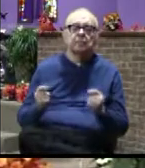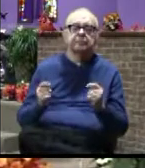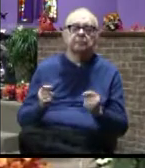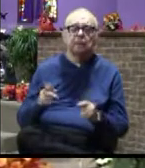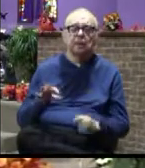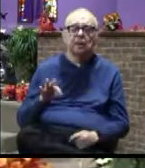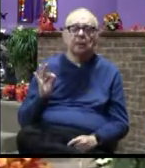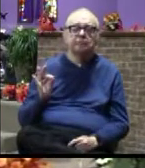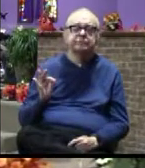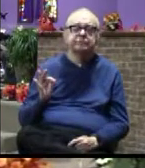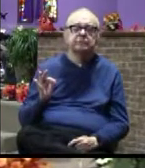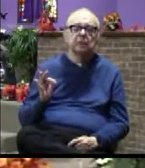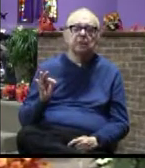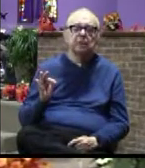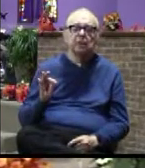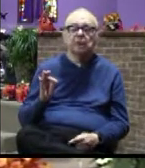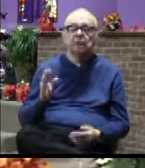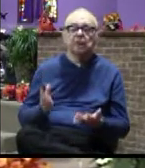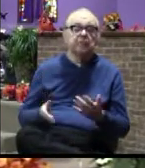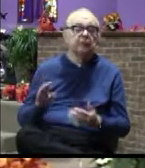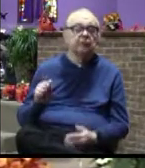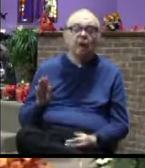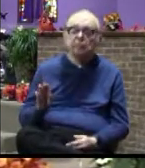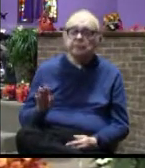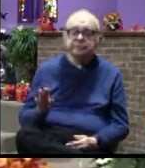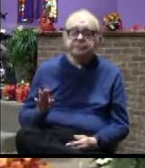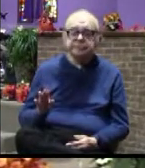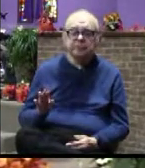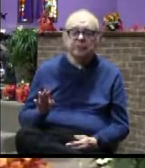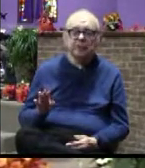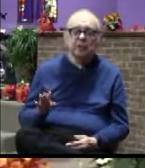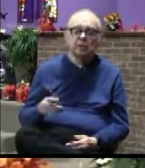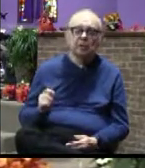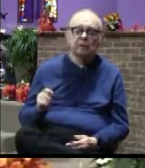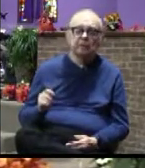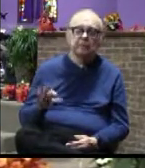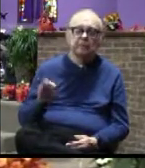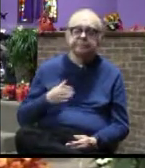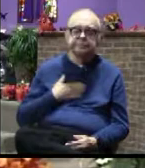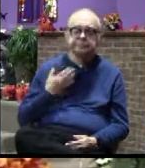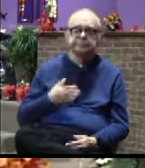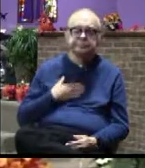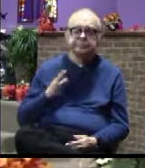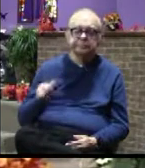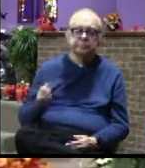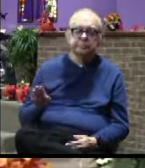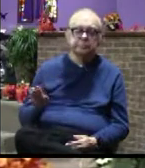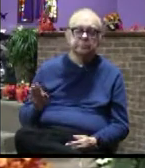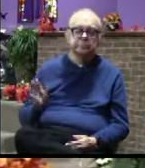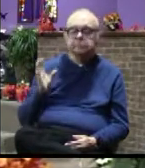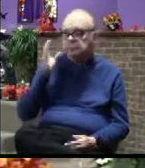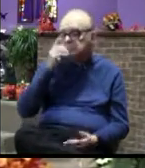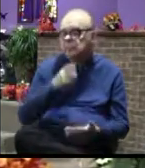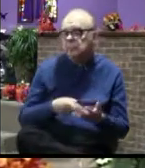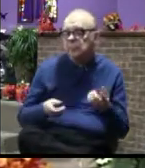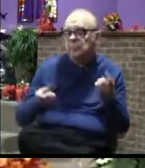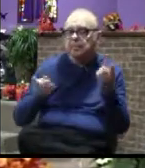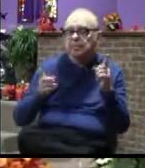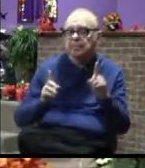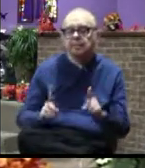we try to find maybe a job and we try to find happiness in the job and guess what happens